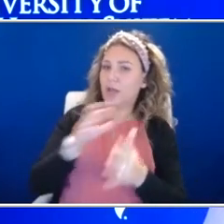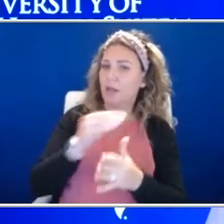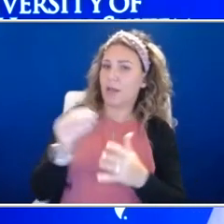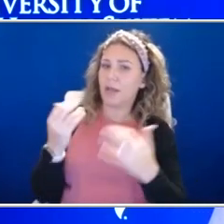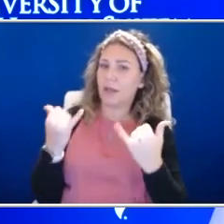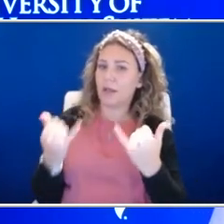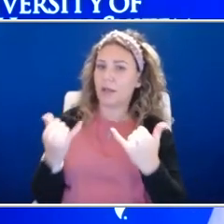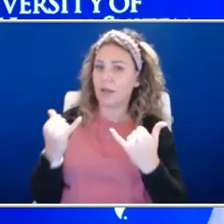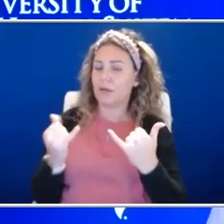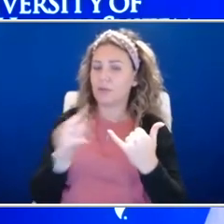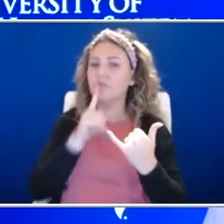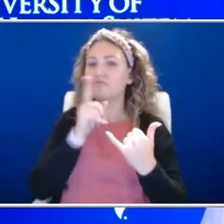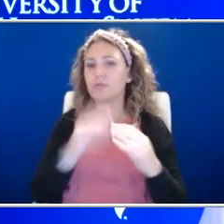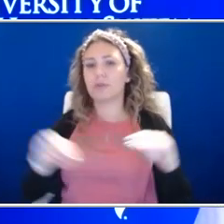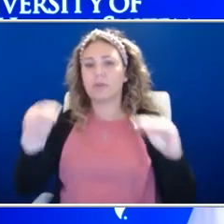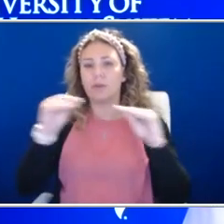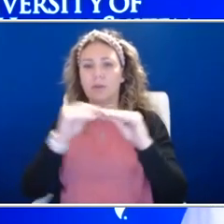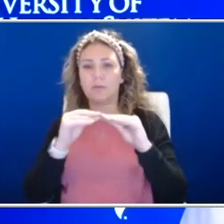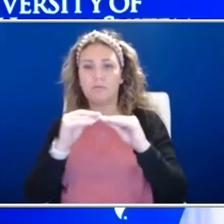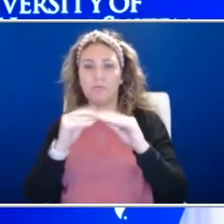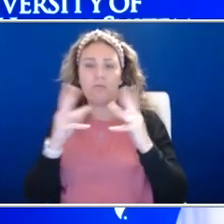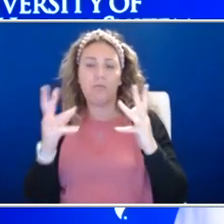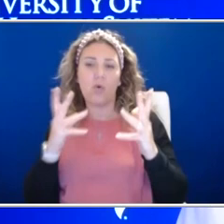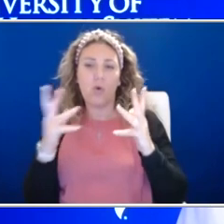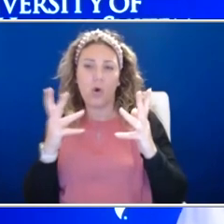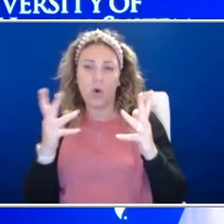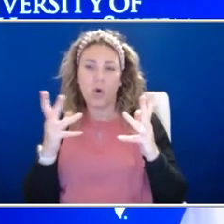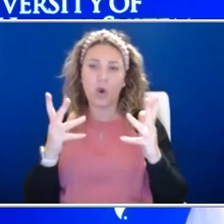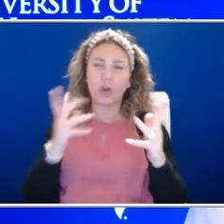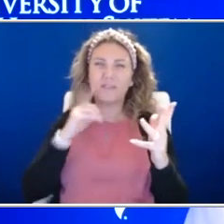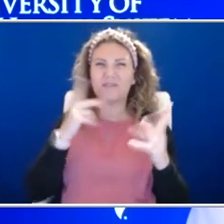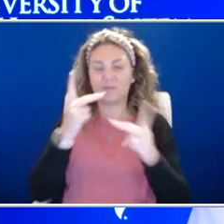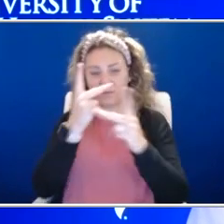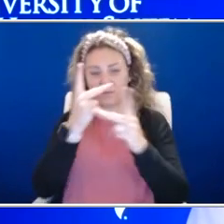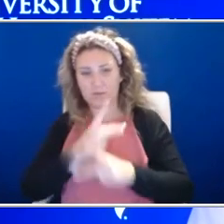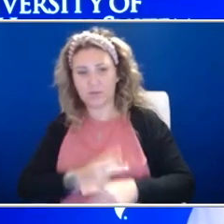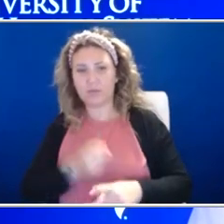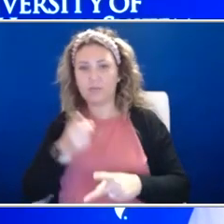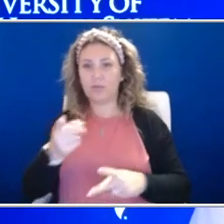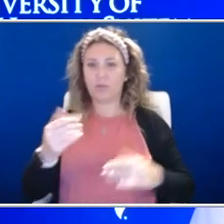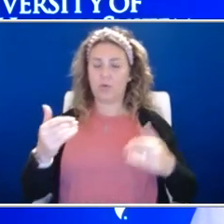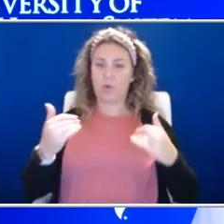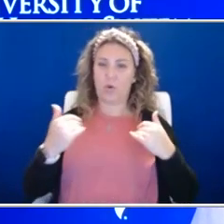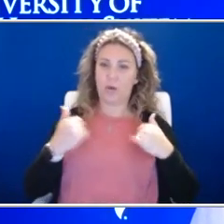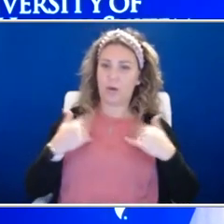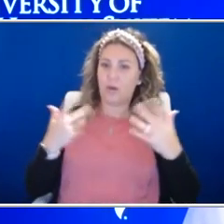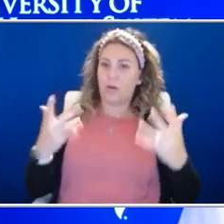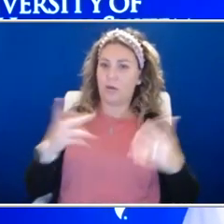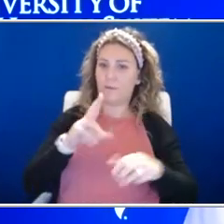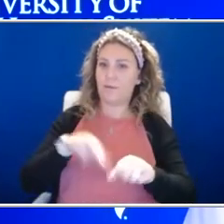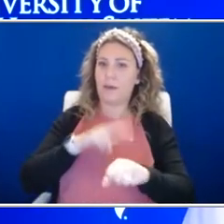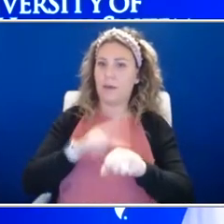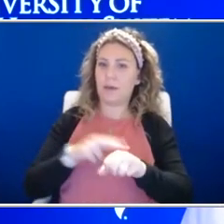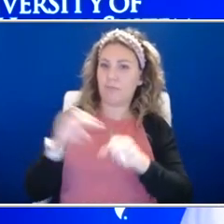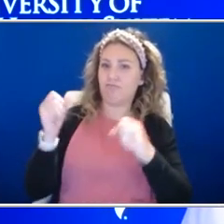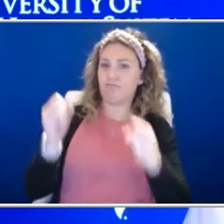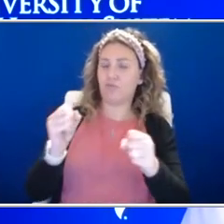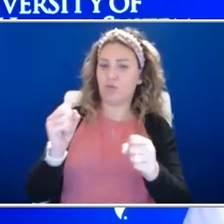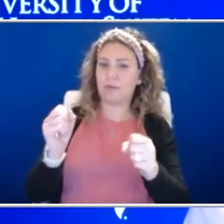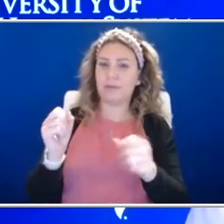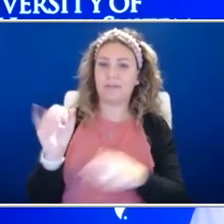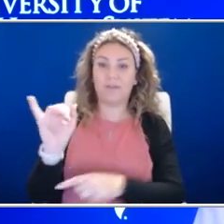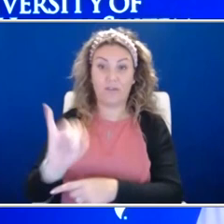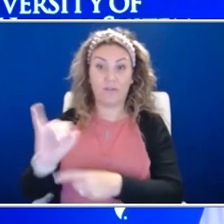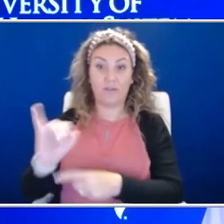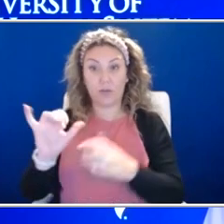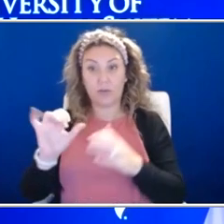of more art, esoteric kind of issues. You know, you have gotten a natural boost of infection with